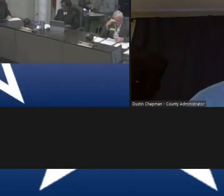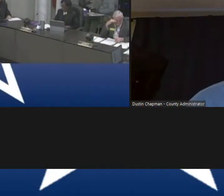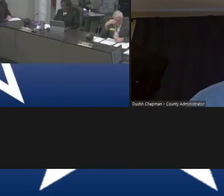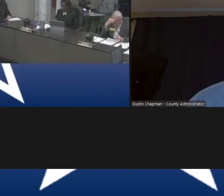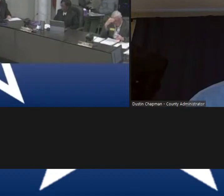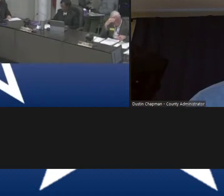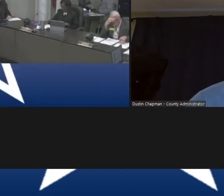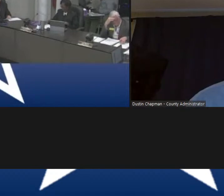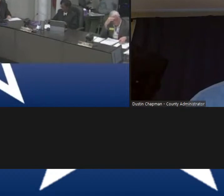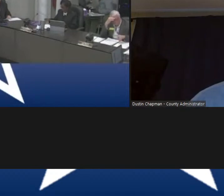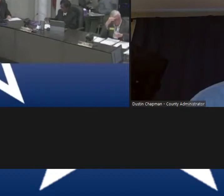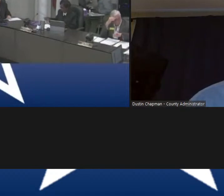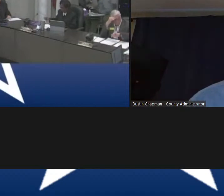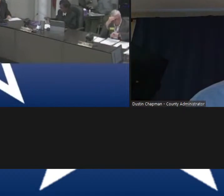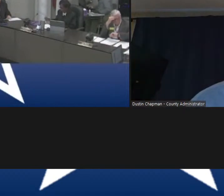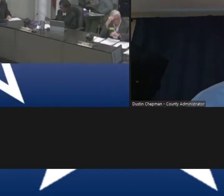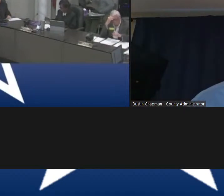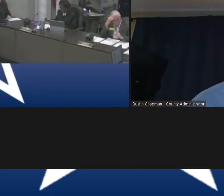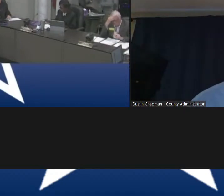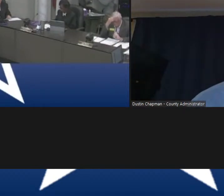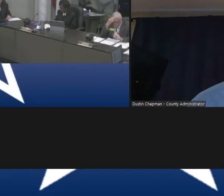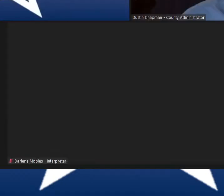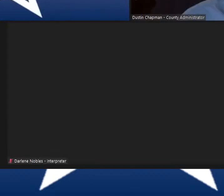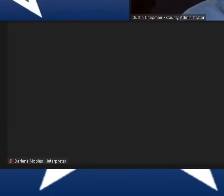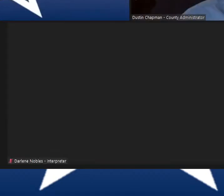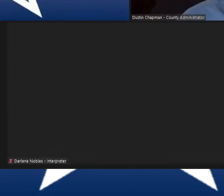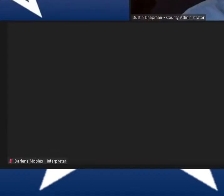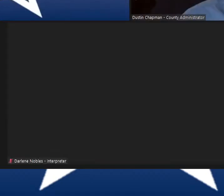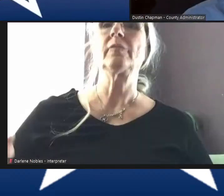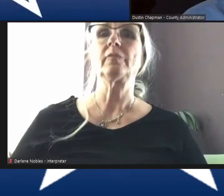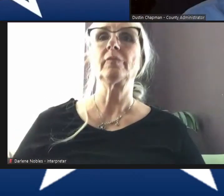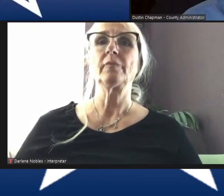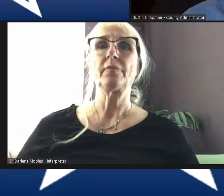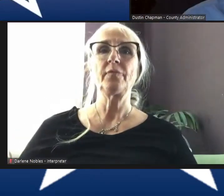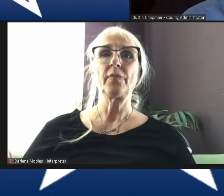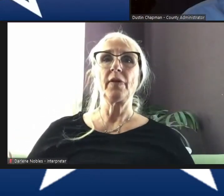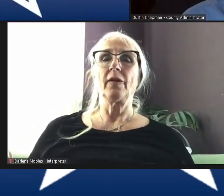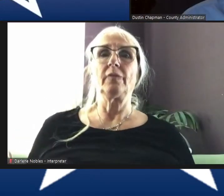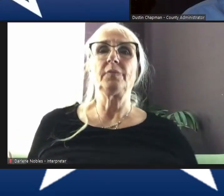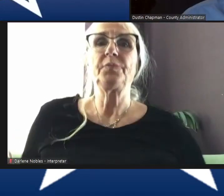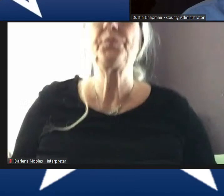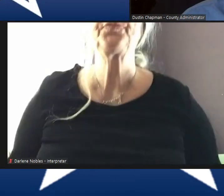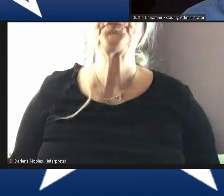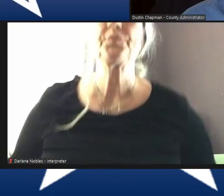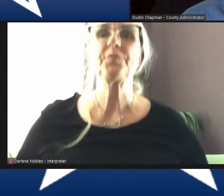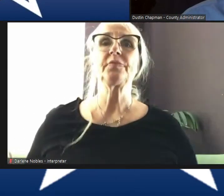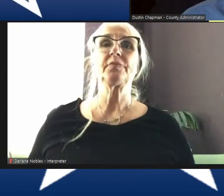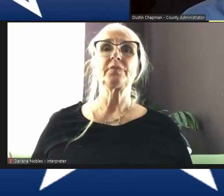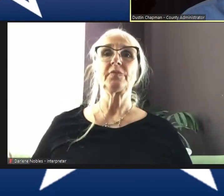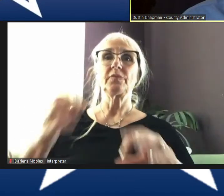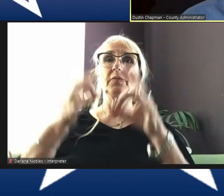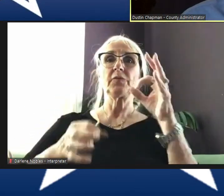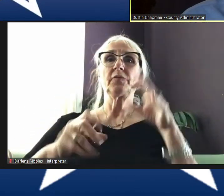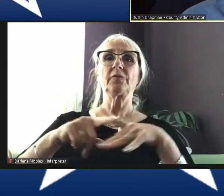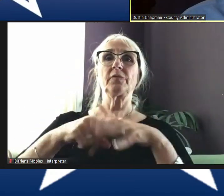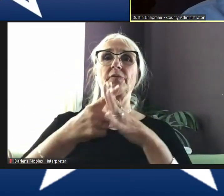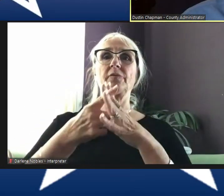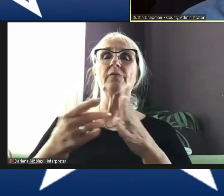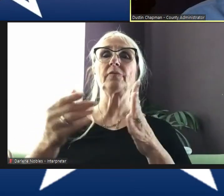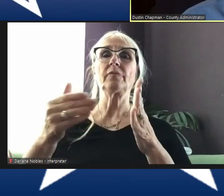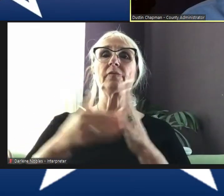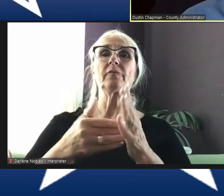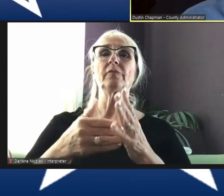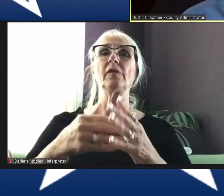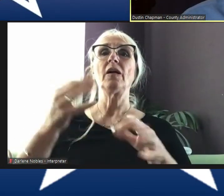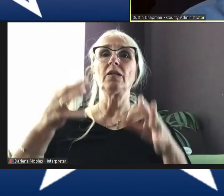Okay, it's 10:26. Let's call court back into session. All right, Dustin? Yes, sir. All right, Judge, we can go to